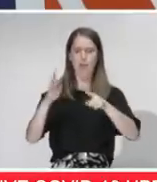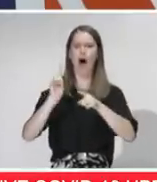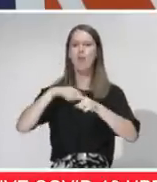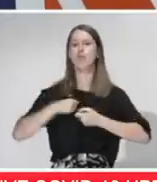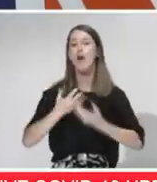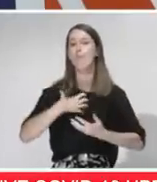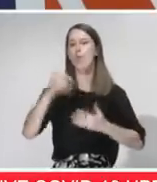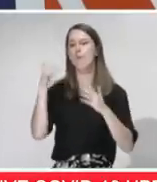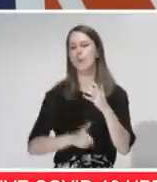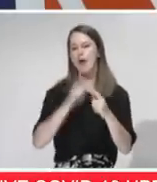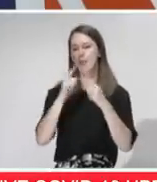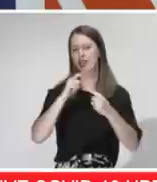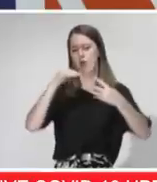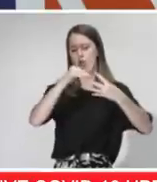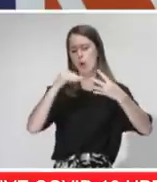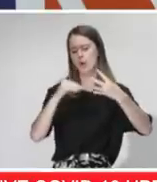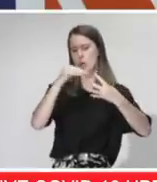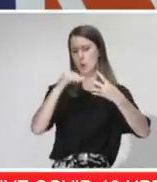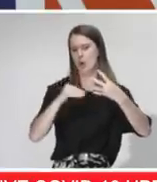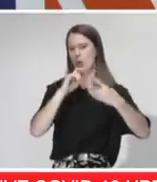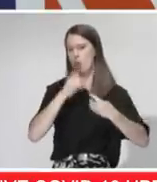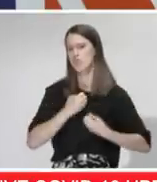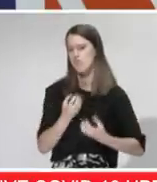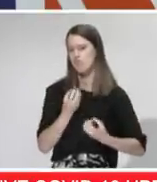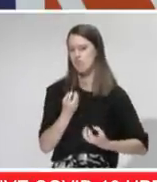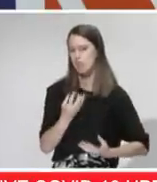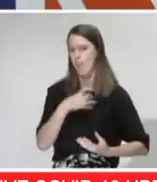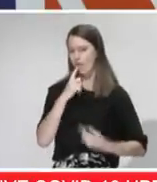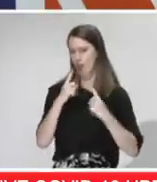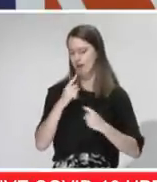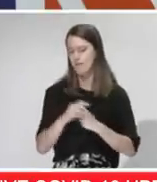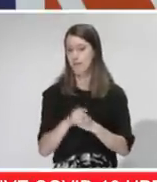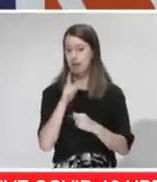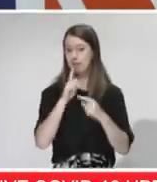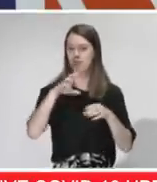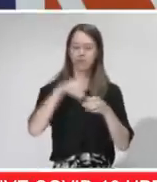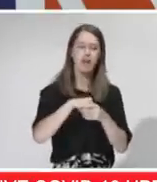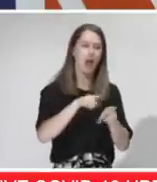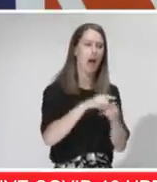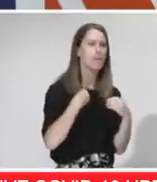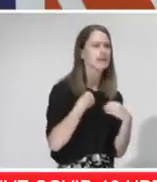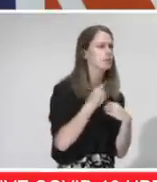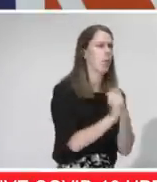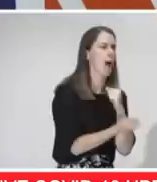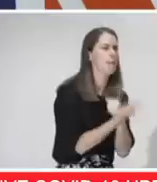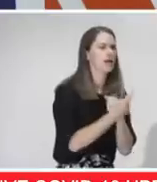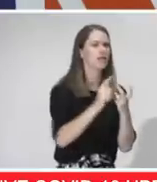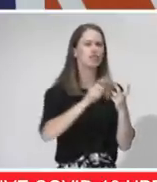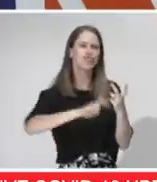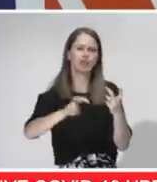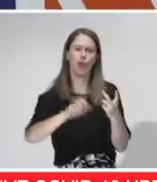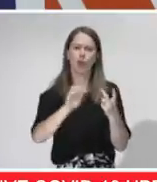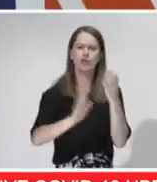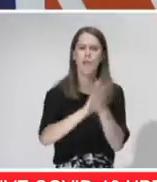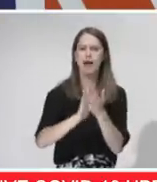been using to date, but we want to put more detail yet again behind that. That detail will include for businesses, for